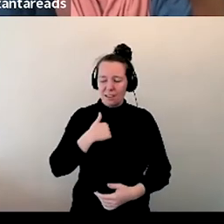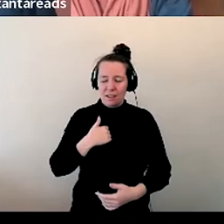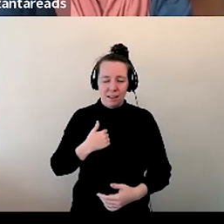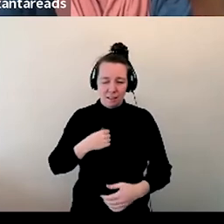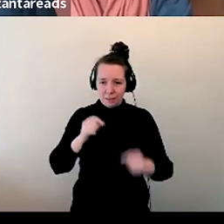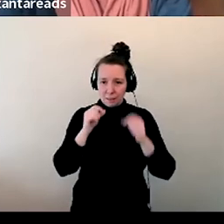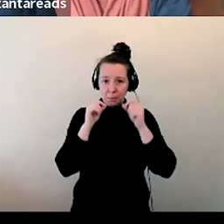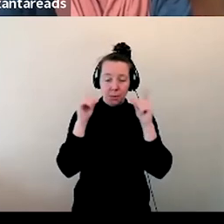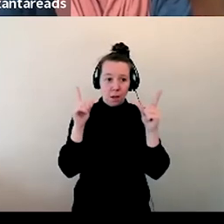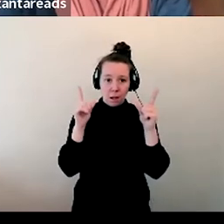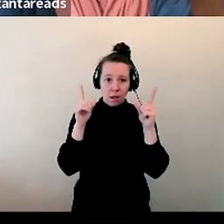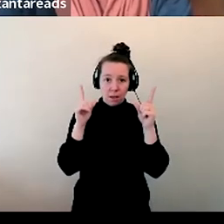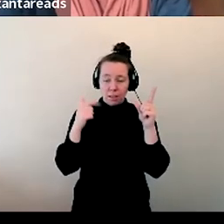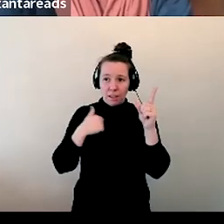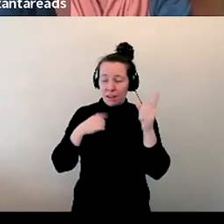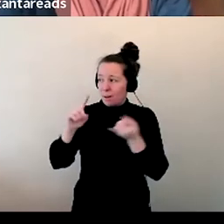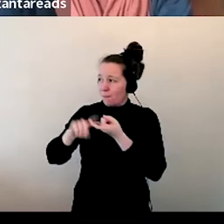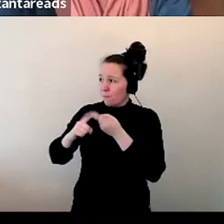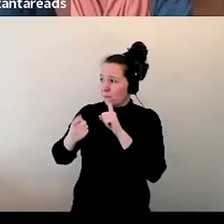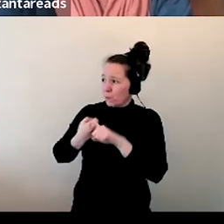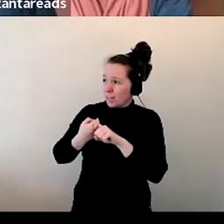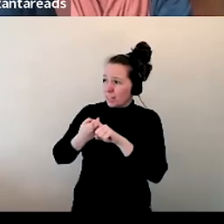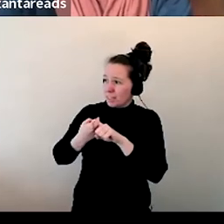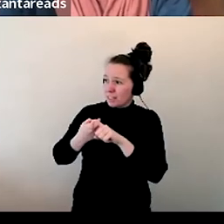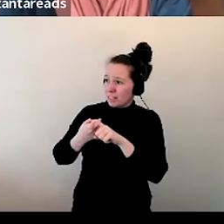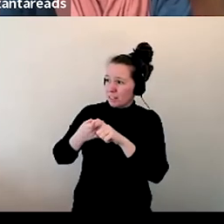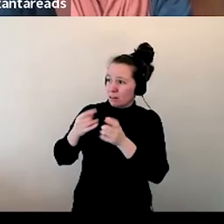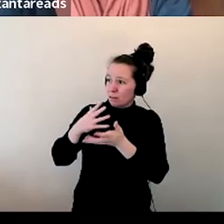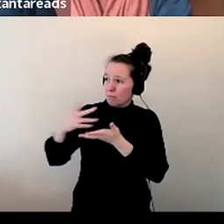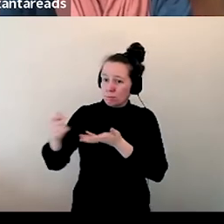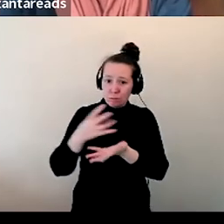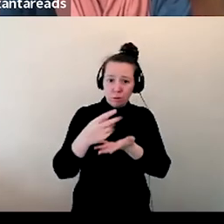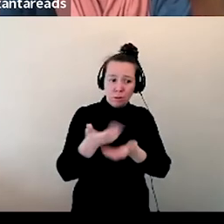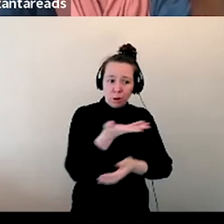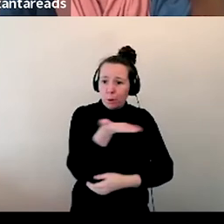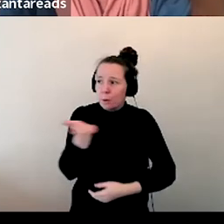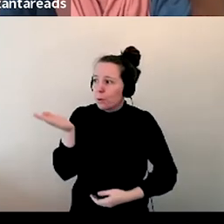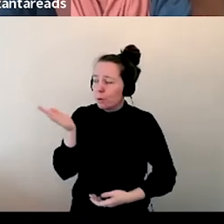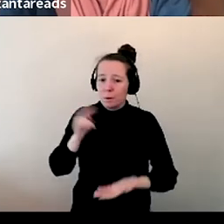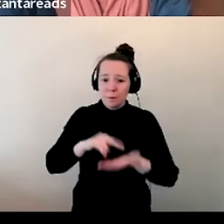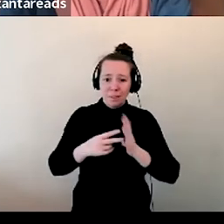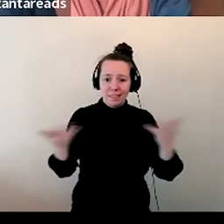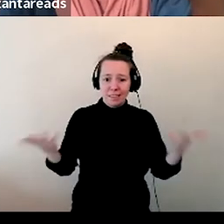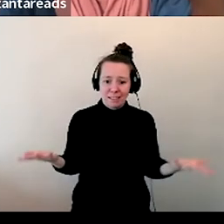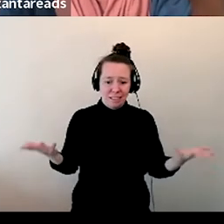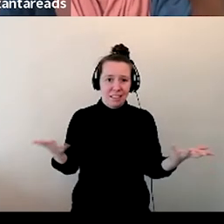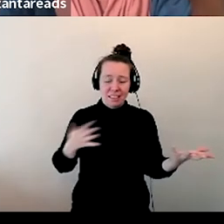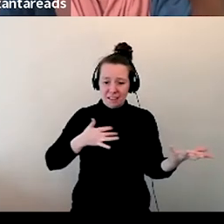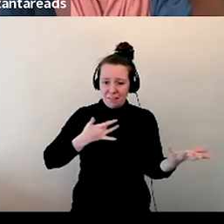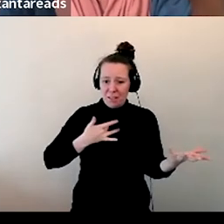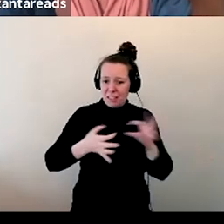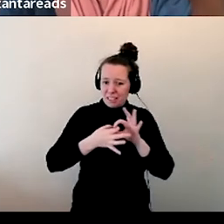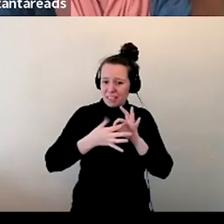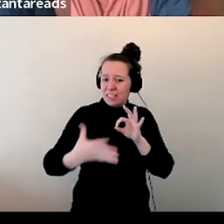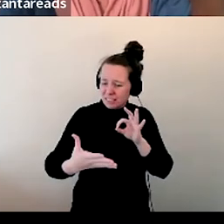the pandemic, and how a lot of our friendships were based on seeing each other, and that component was lost, and how our lives were